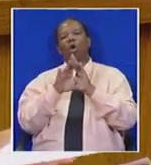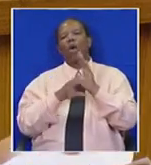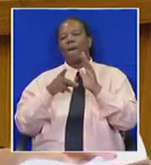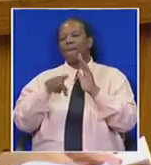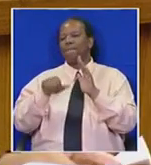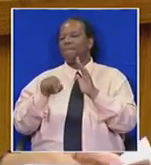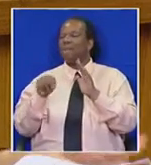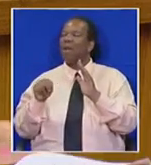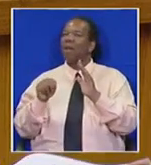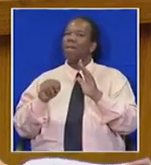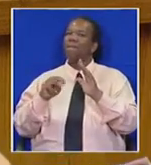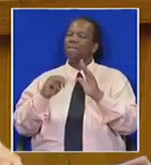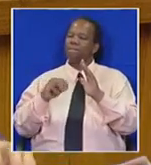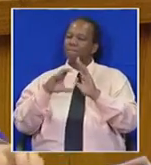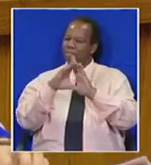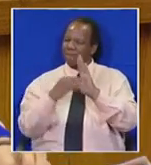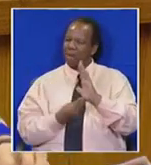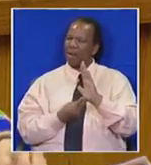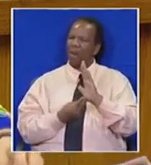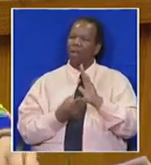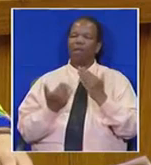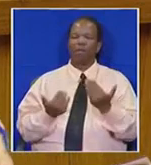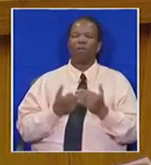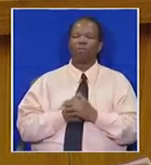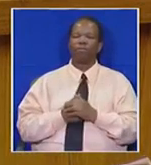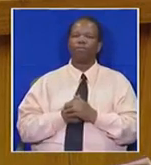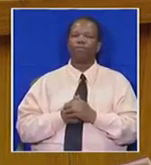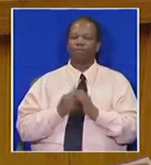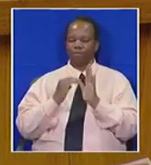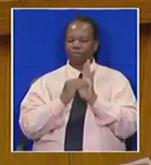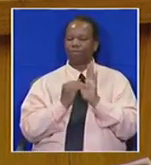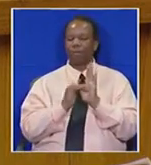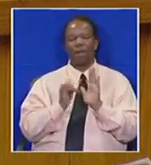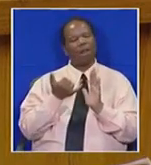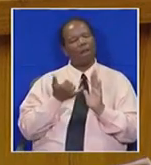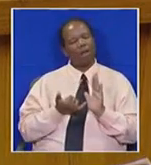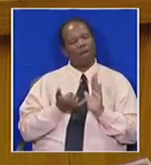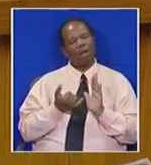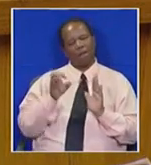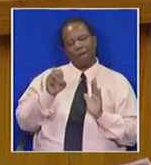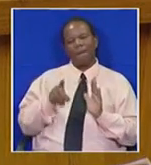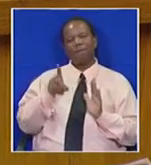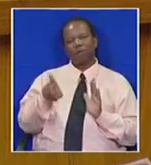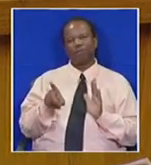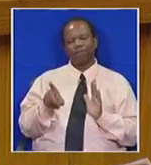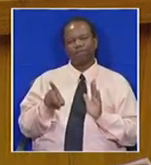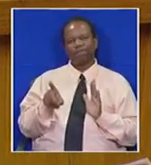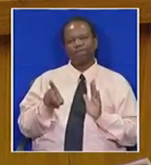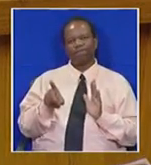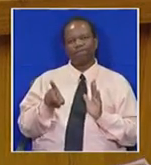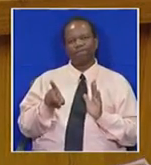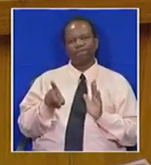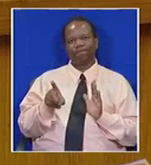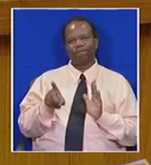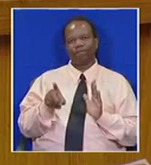Bill. Mr. President, I take the occasion now to go on to say that the